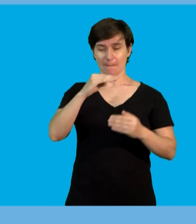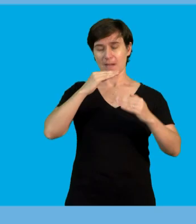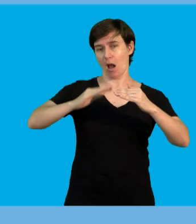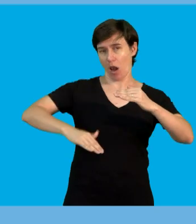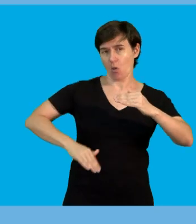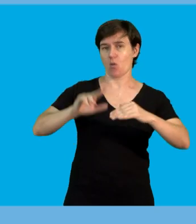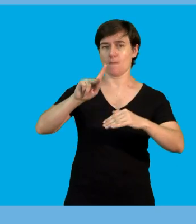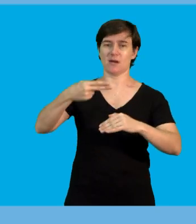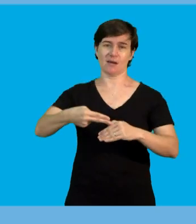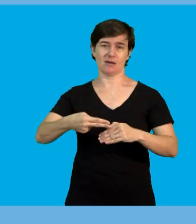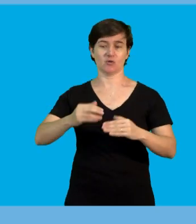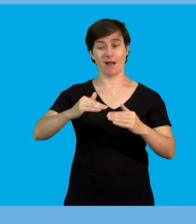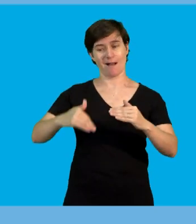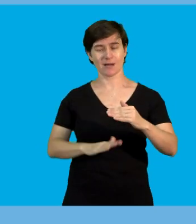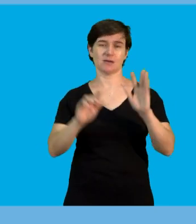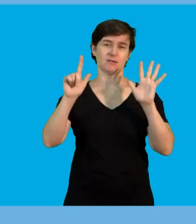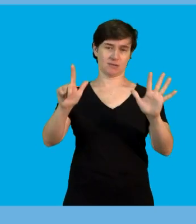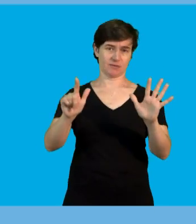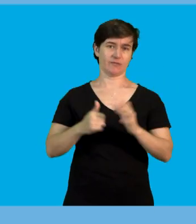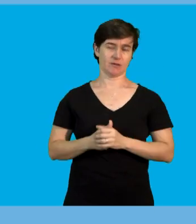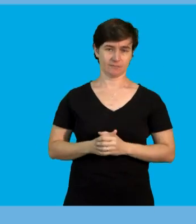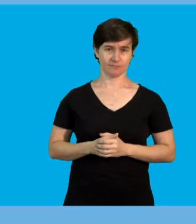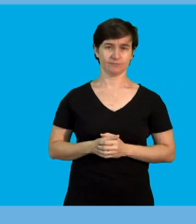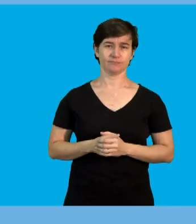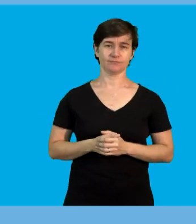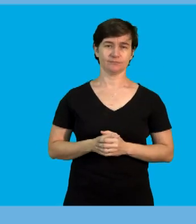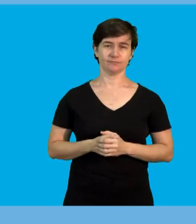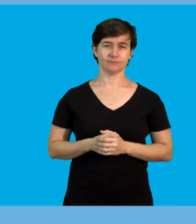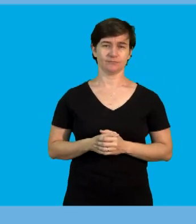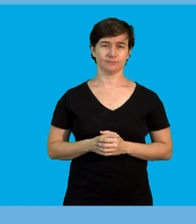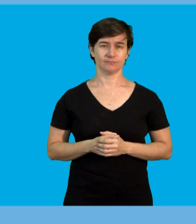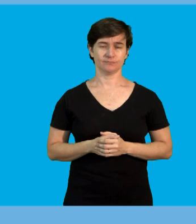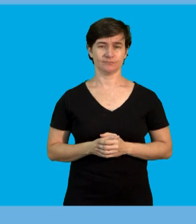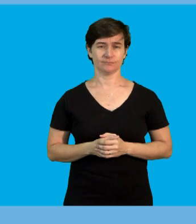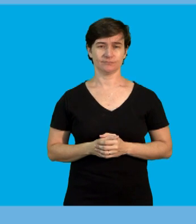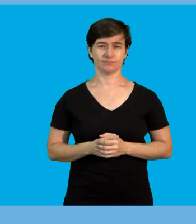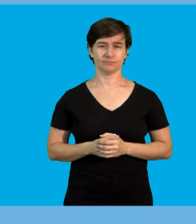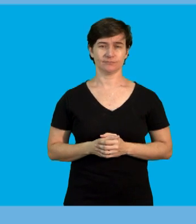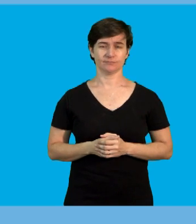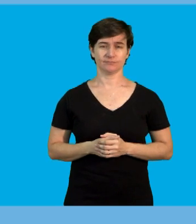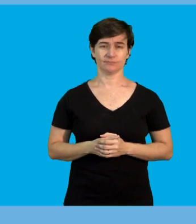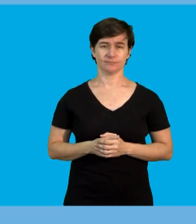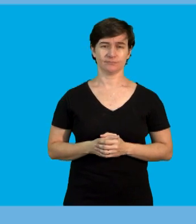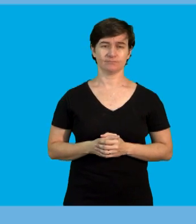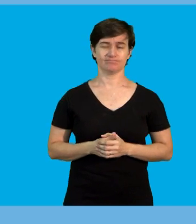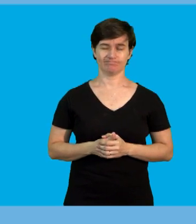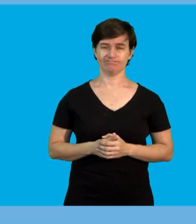obviously if they're acidic, their pH is low, which means it is less than 7.